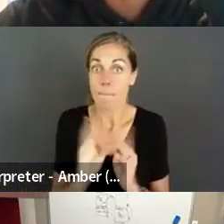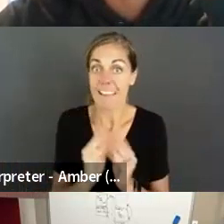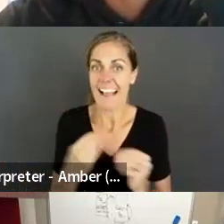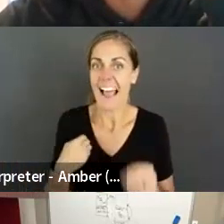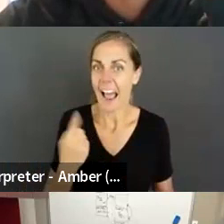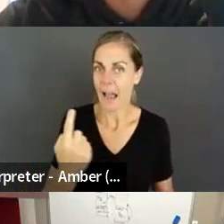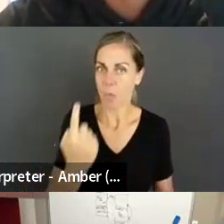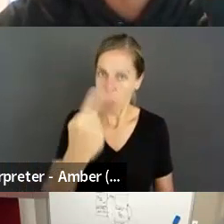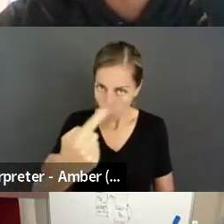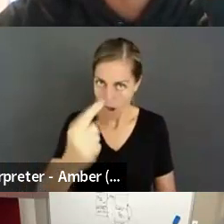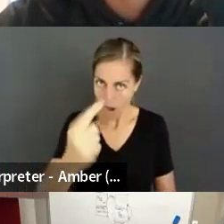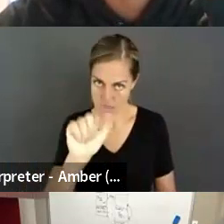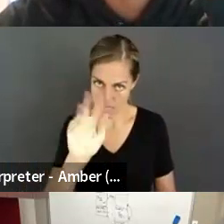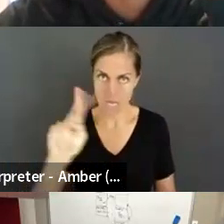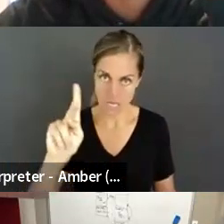a